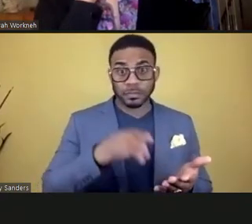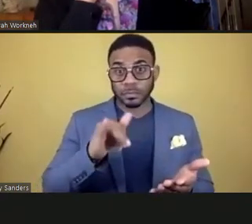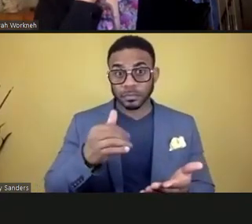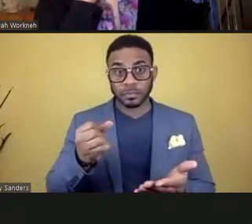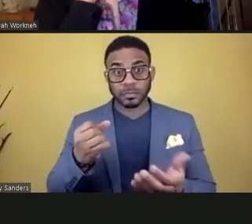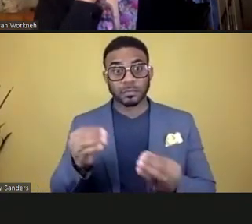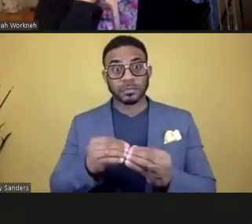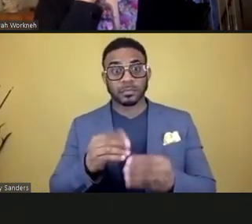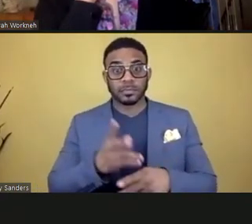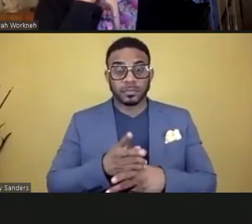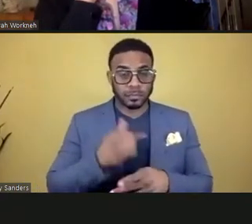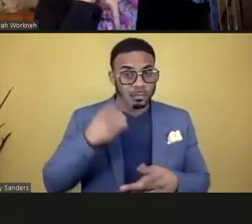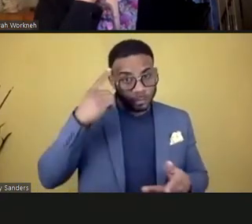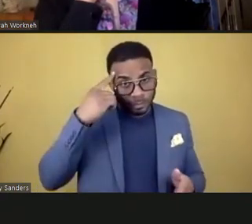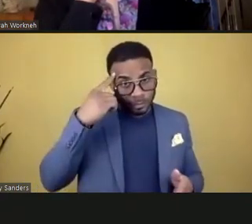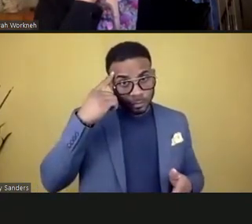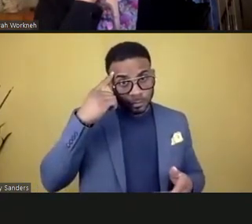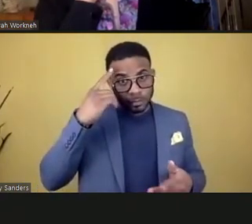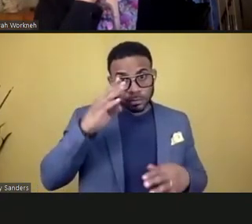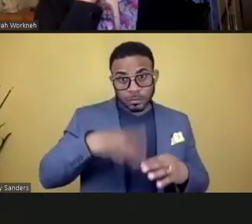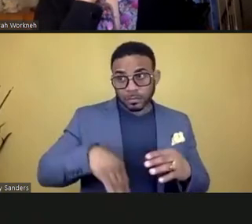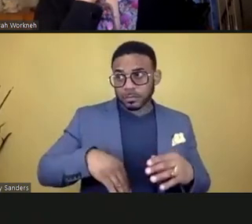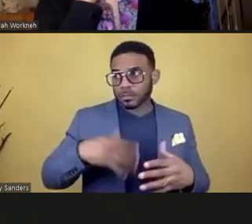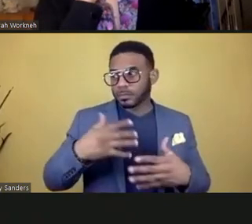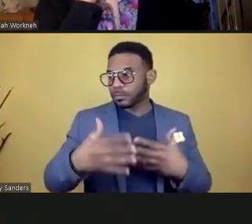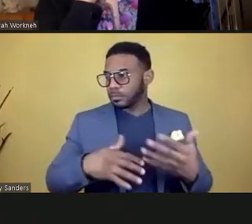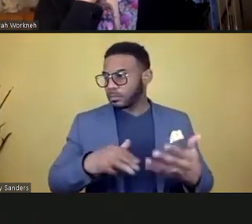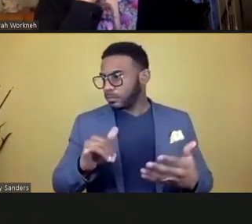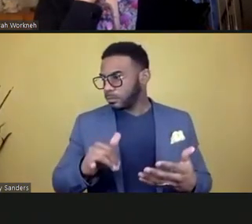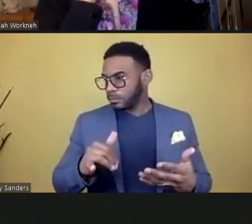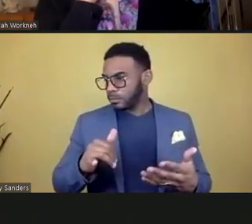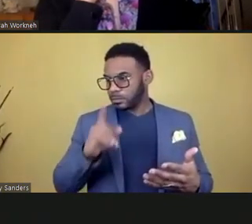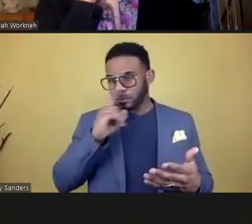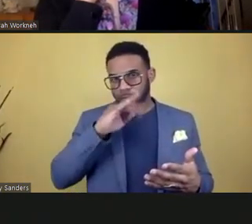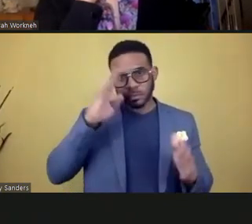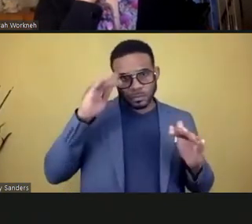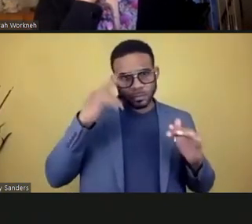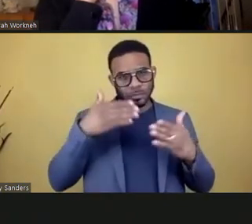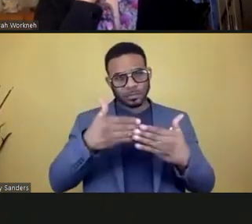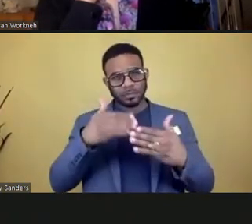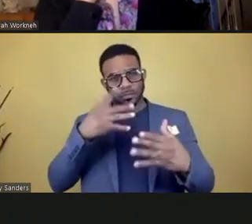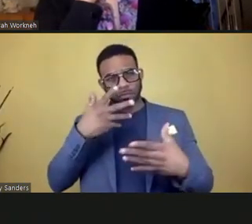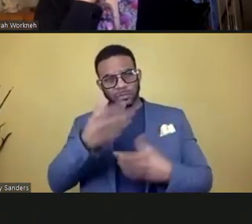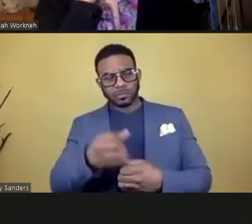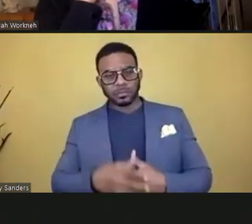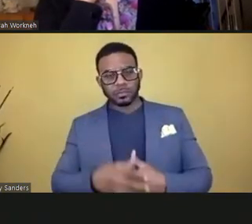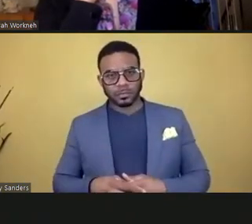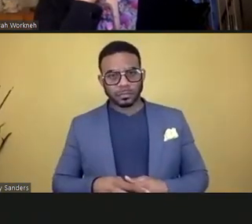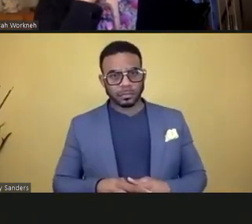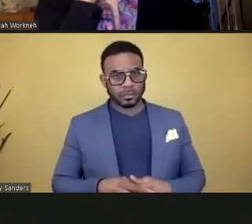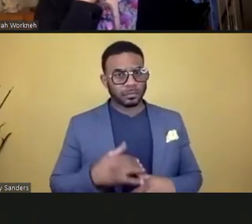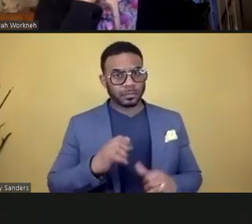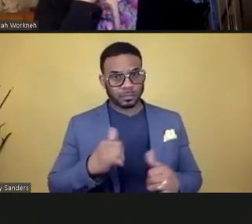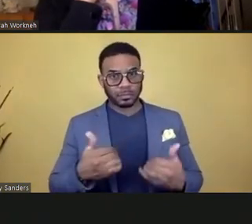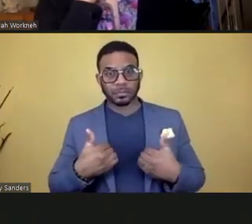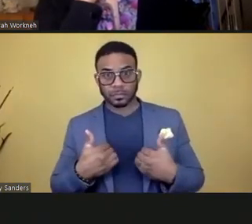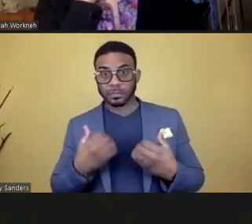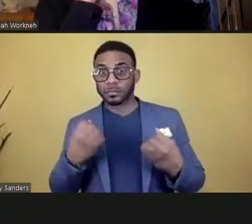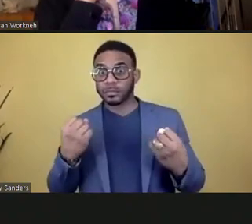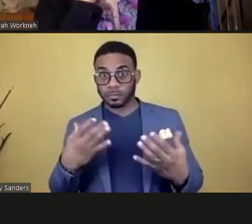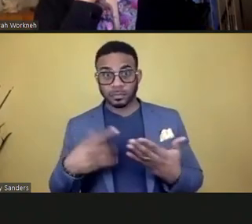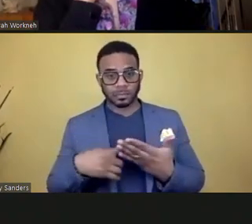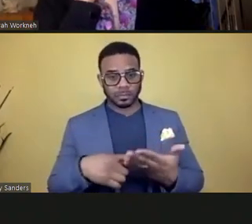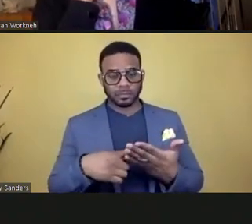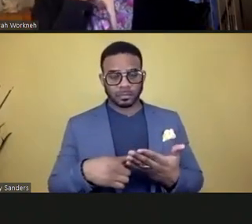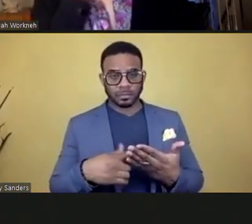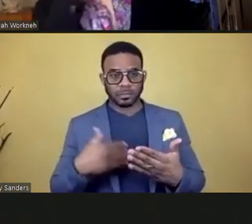more care, I think, than a sort of like false hope toward trust. You know, we can have lots of